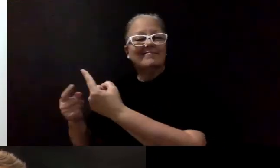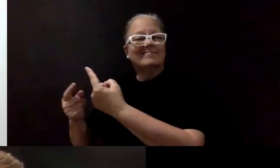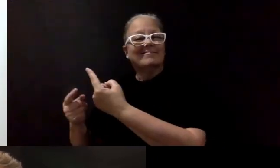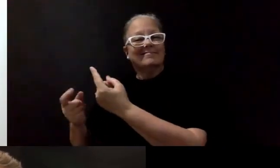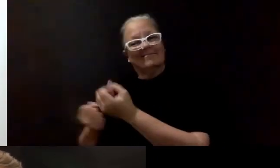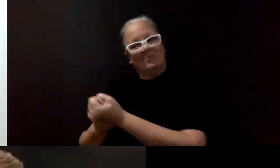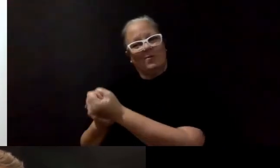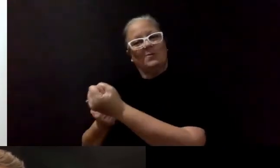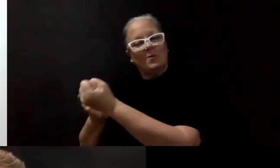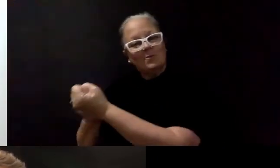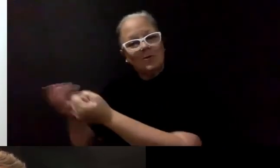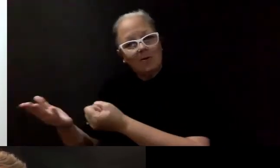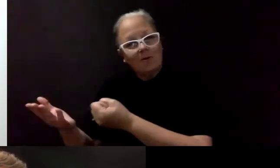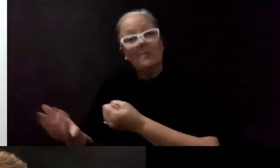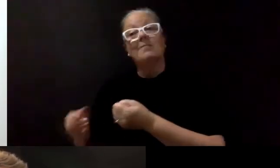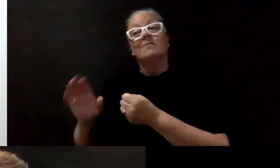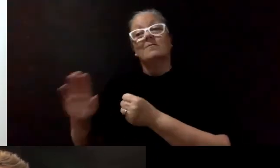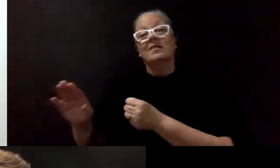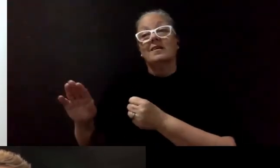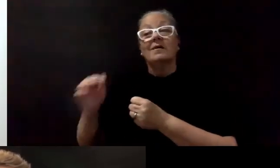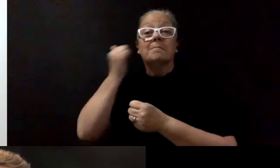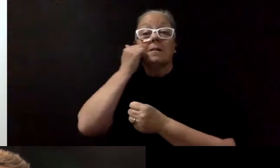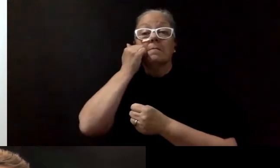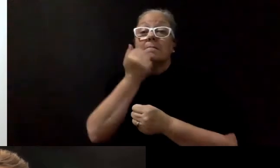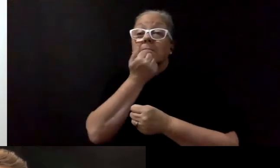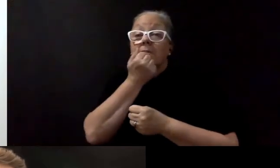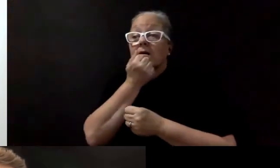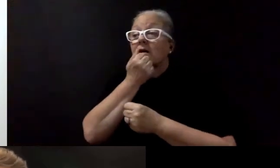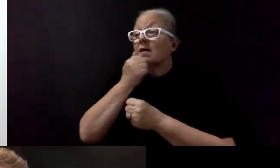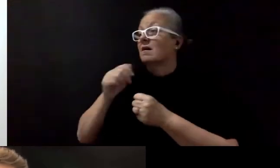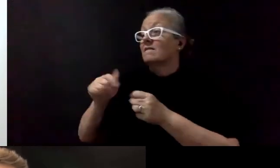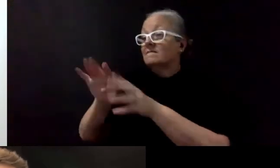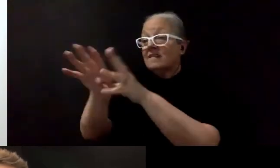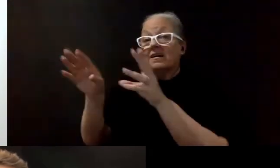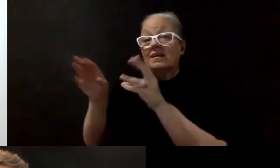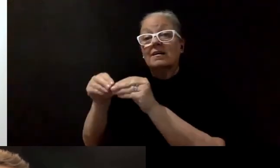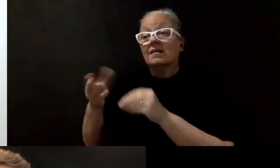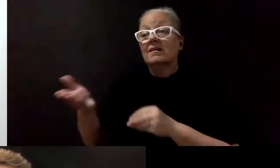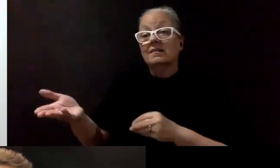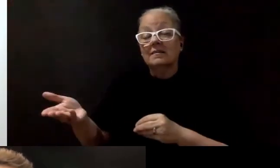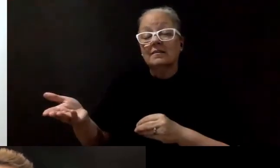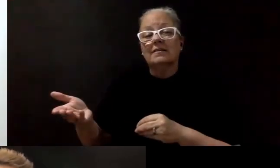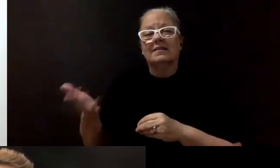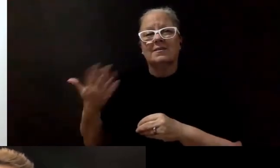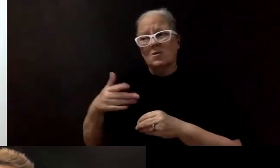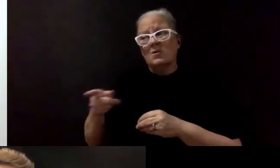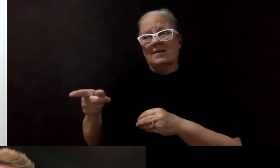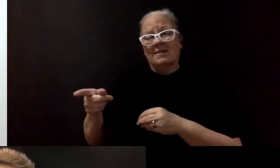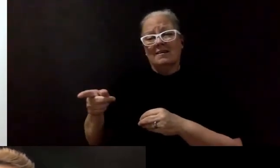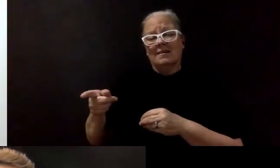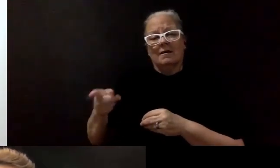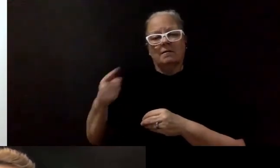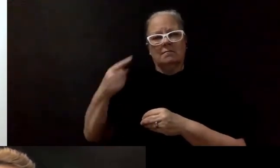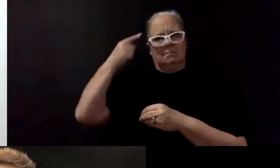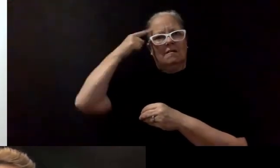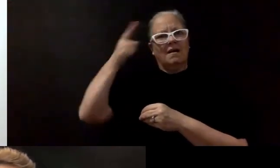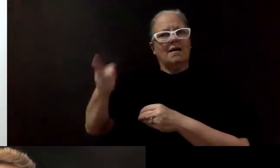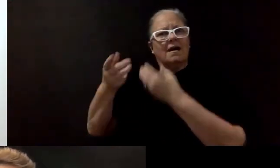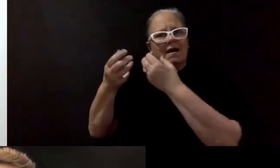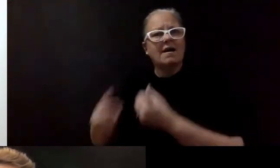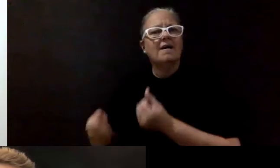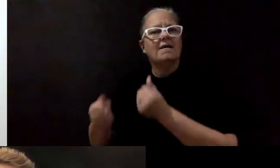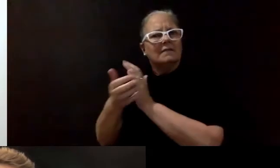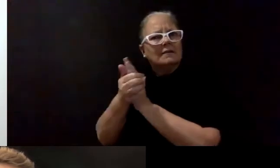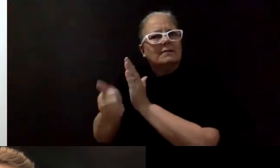their parents and their family that they were actually incredibly talented. And that's really something that